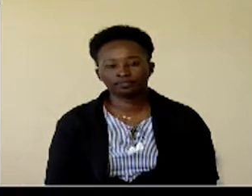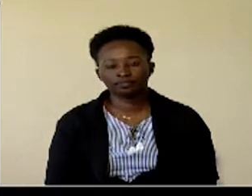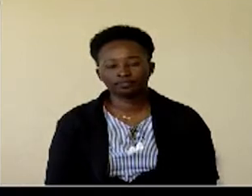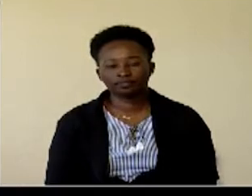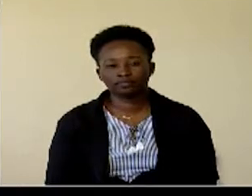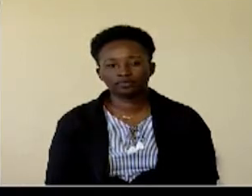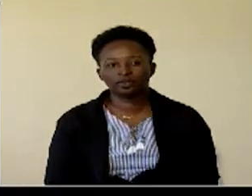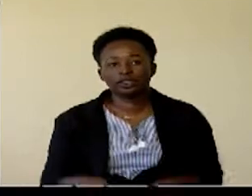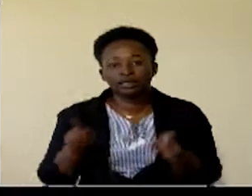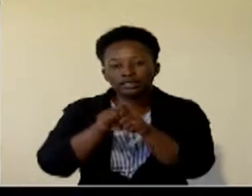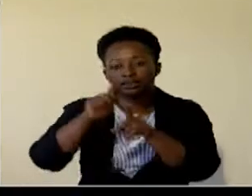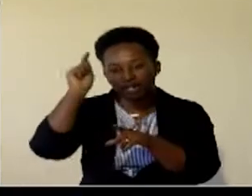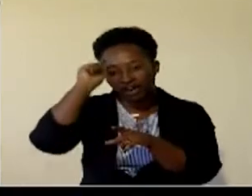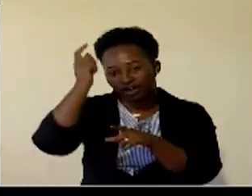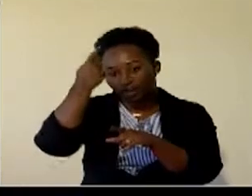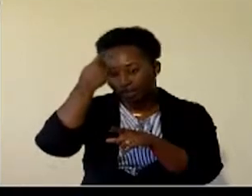is a government policy,